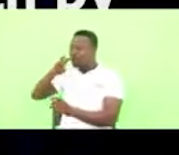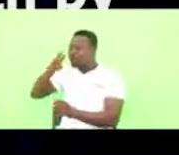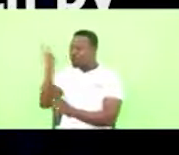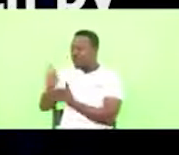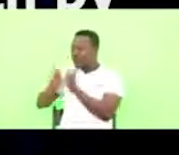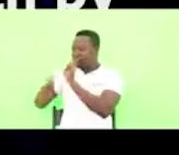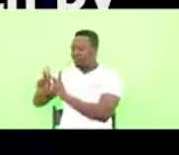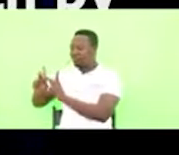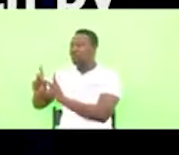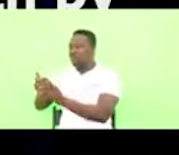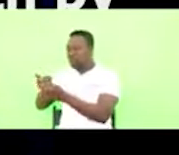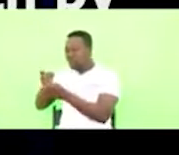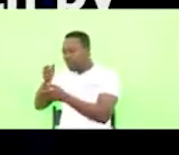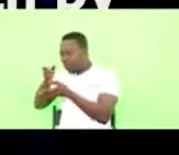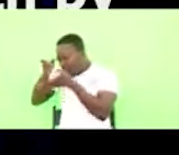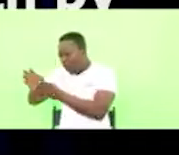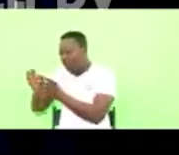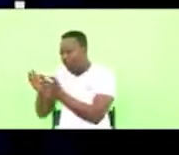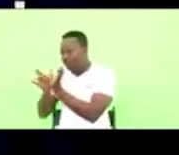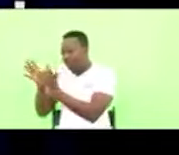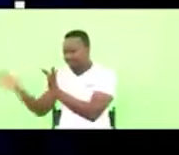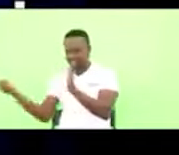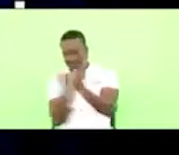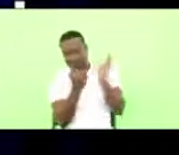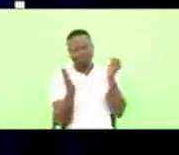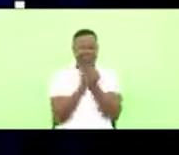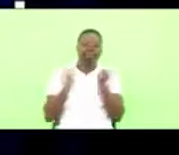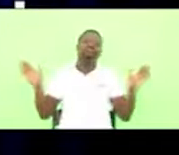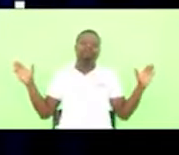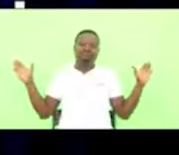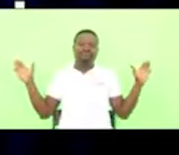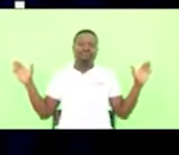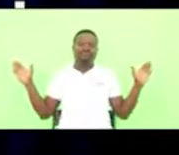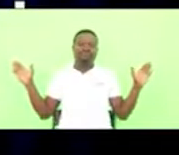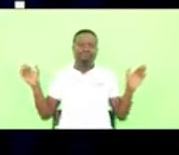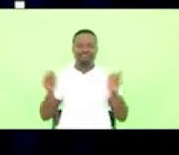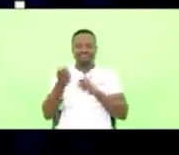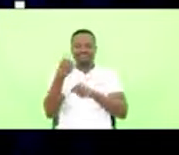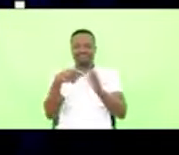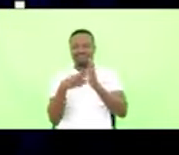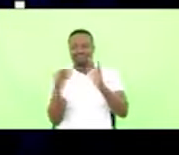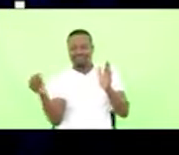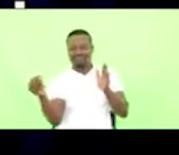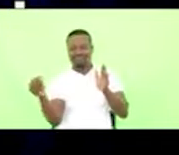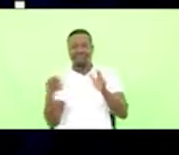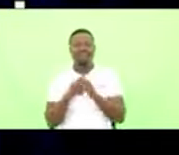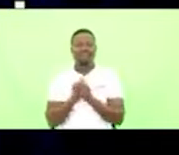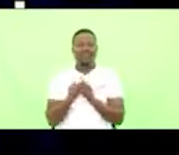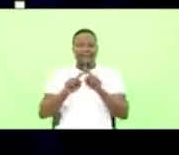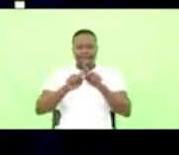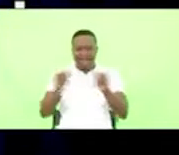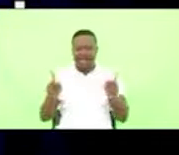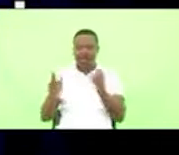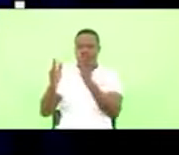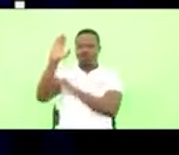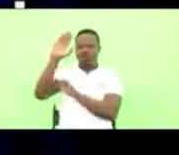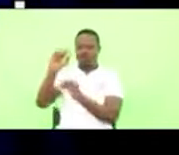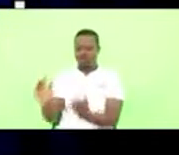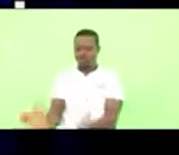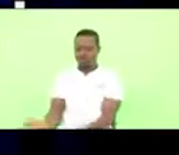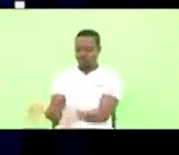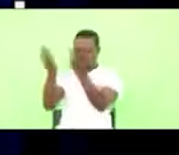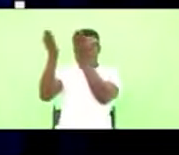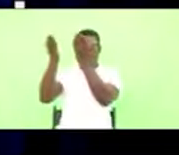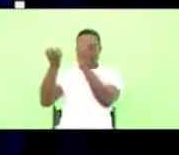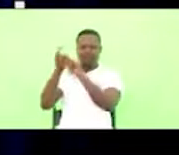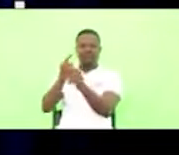cross. Then verse 24. Shall we shout it? Ready, go. But God raised him